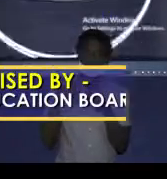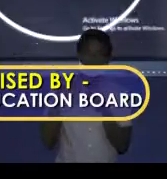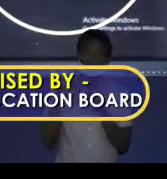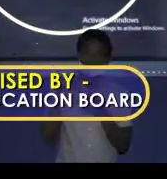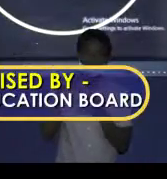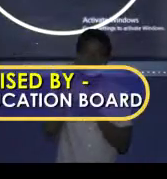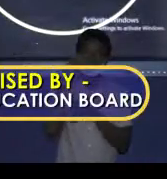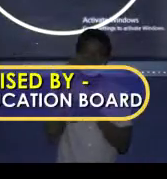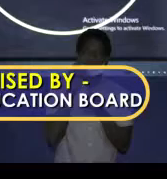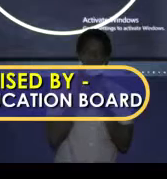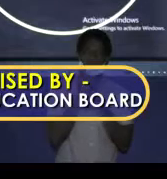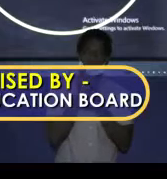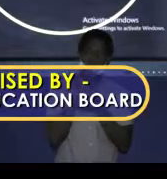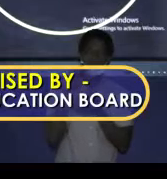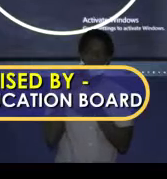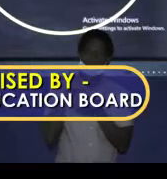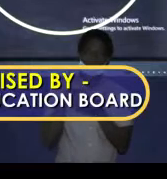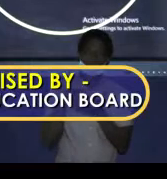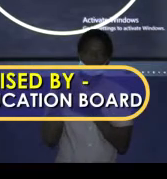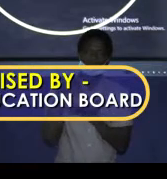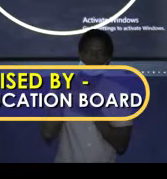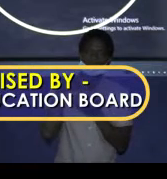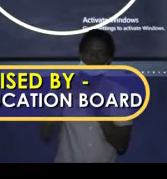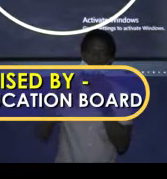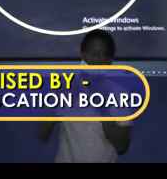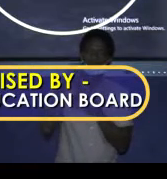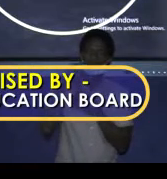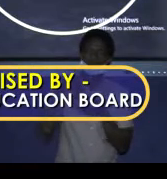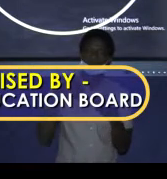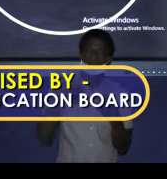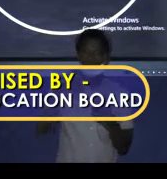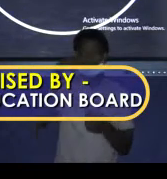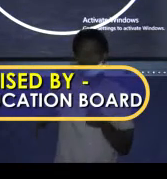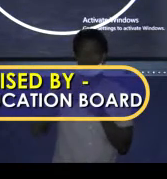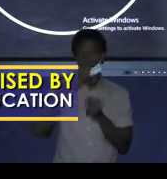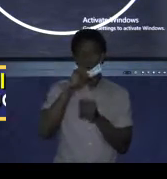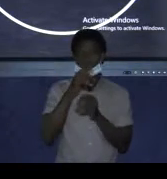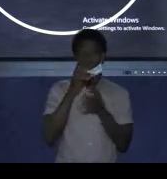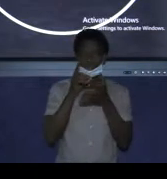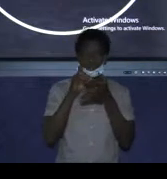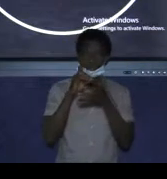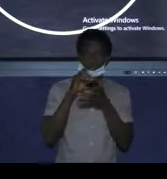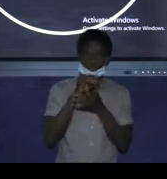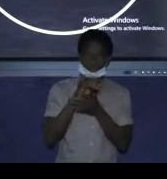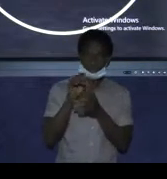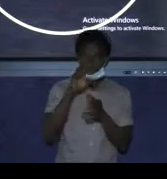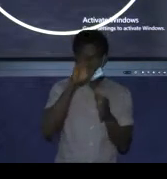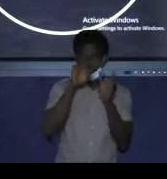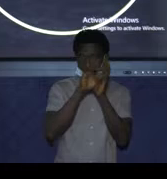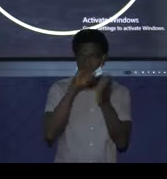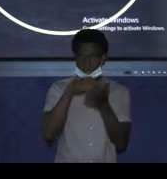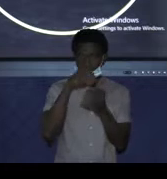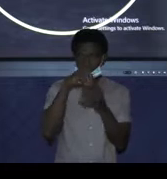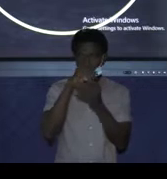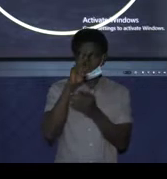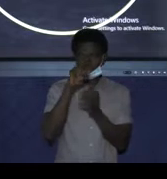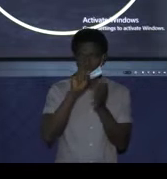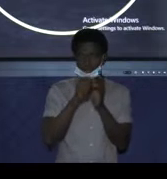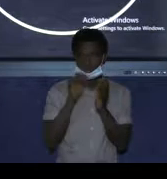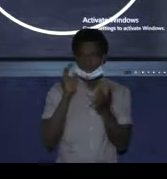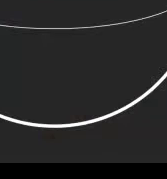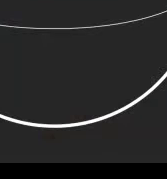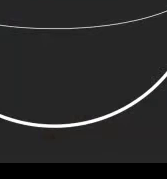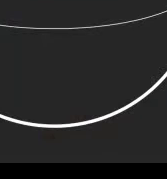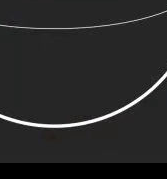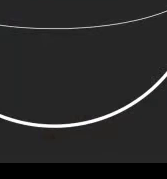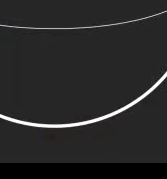to you. You have to find the volume of this sphere. Remember, what you have is the diameter. Capture this in 20 seconds and I'll be right back.